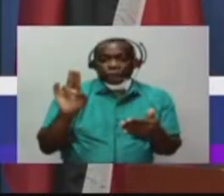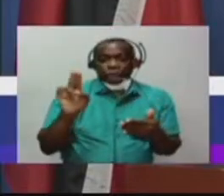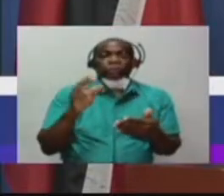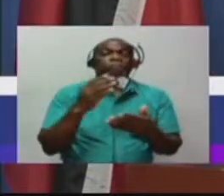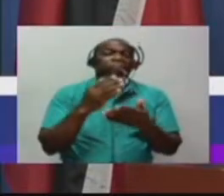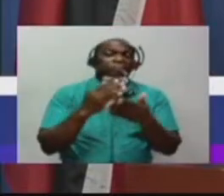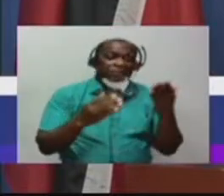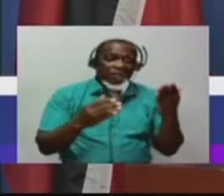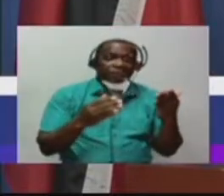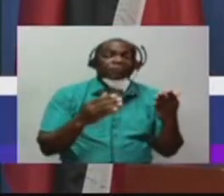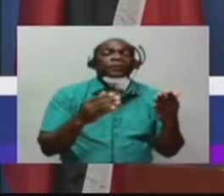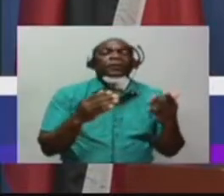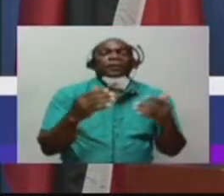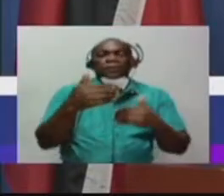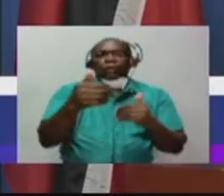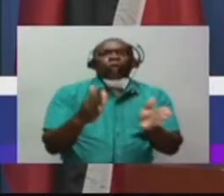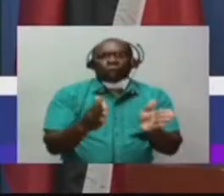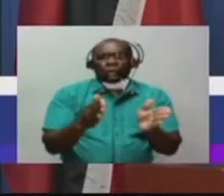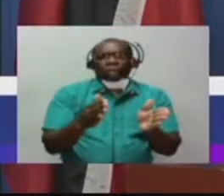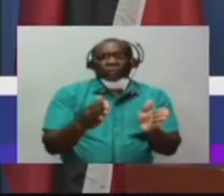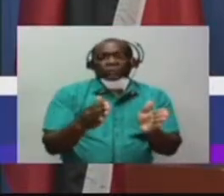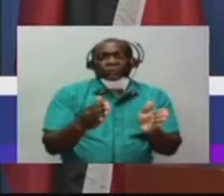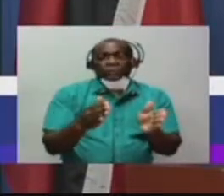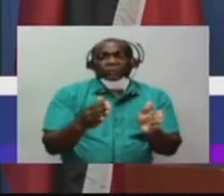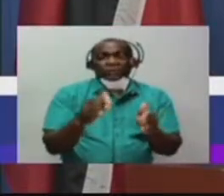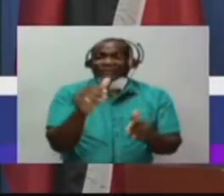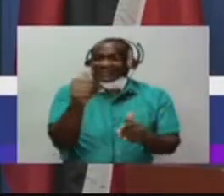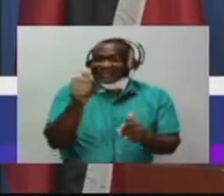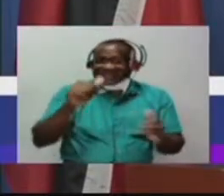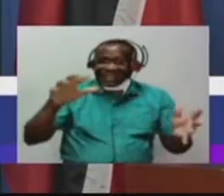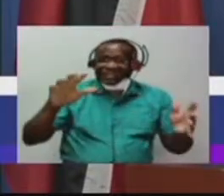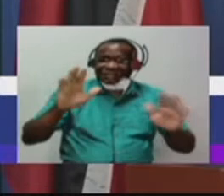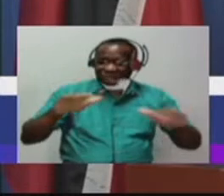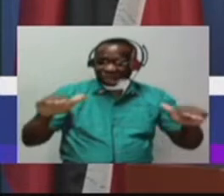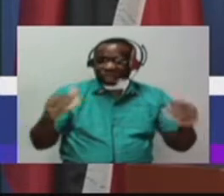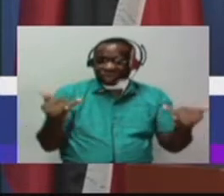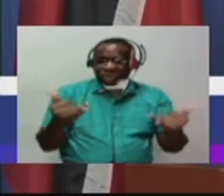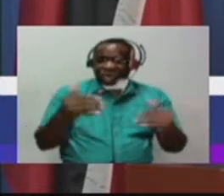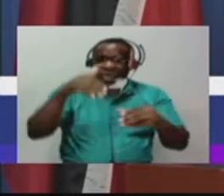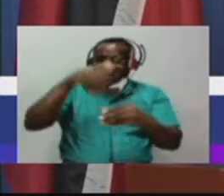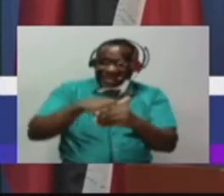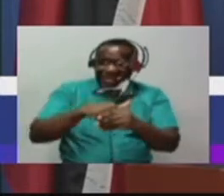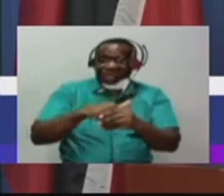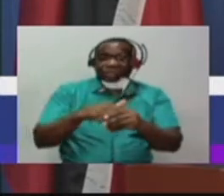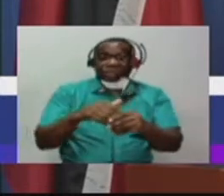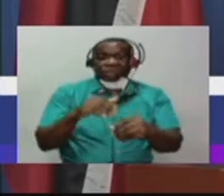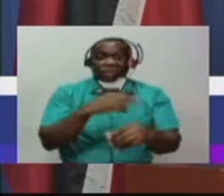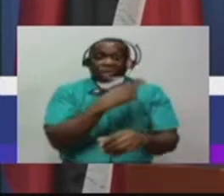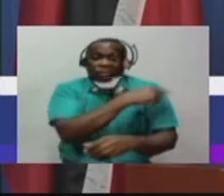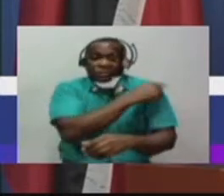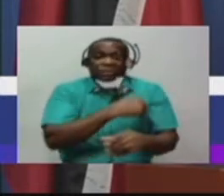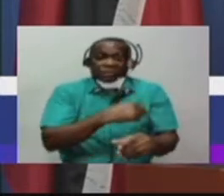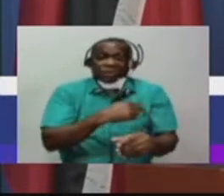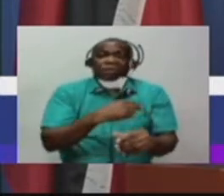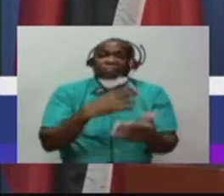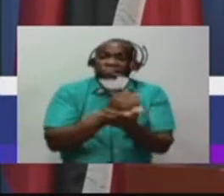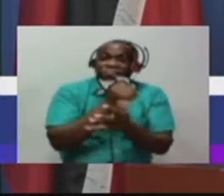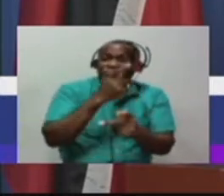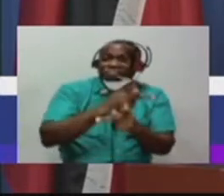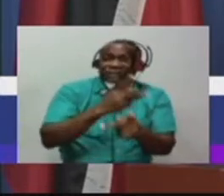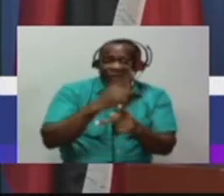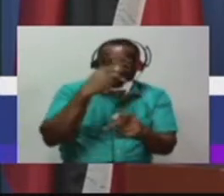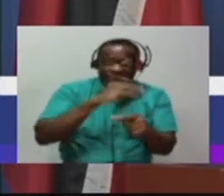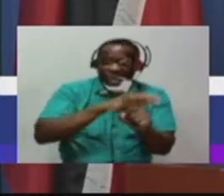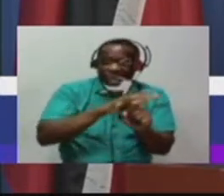currently receiving ward level care. And this is a trend that is causing great concern to all of us on the health team. And